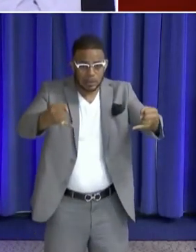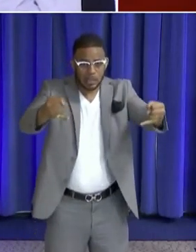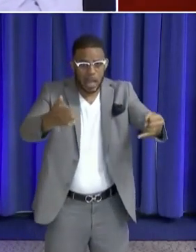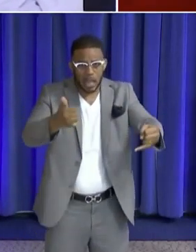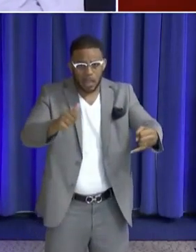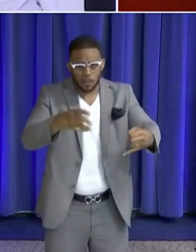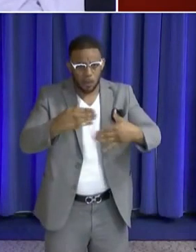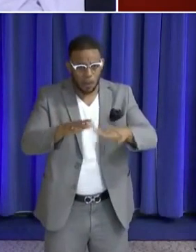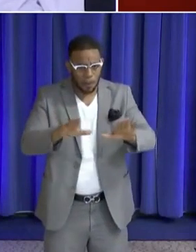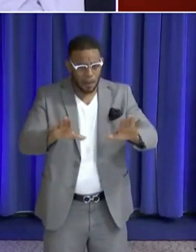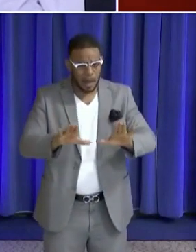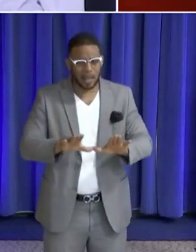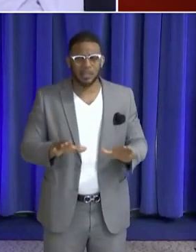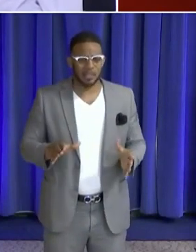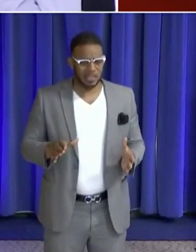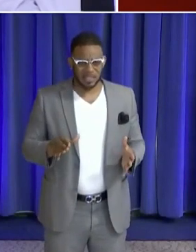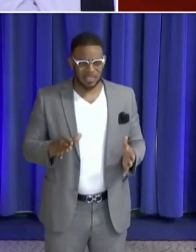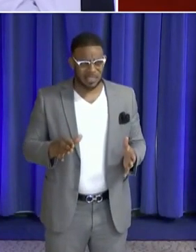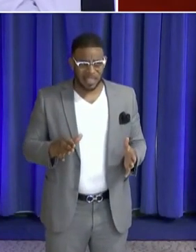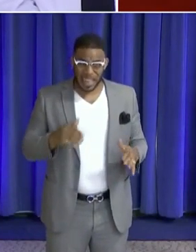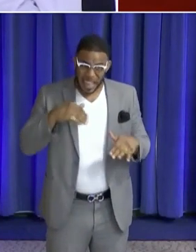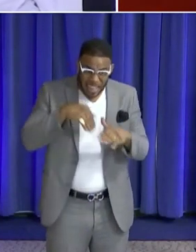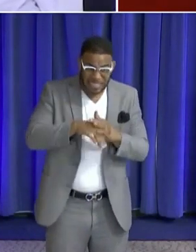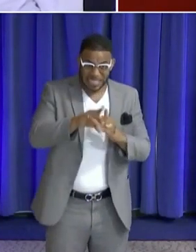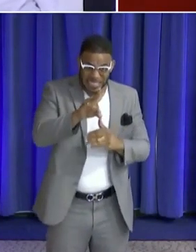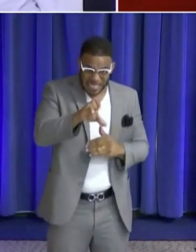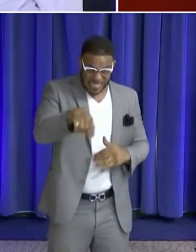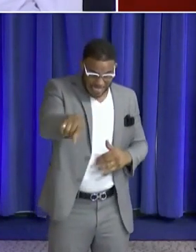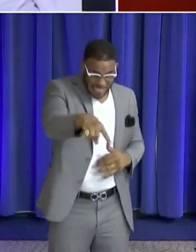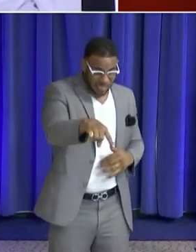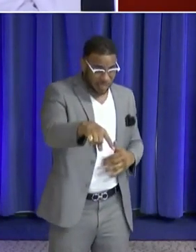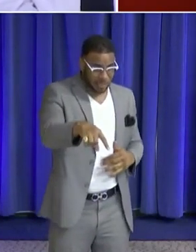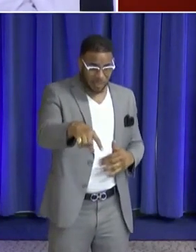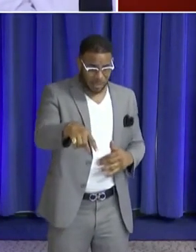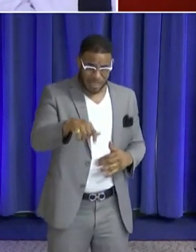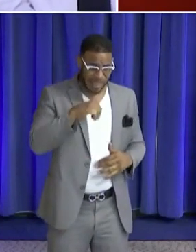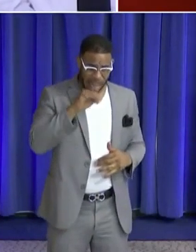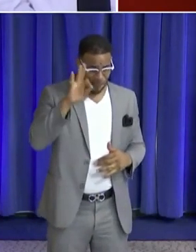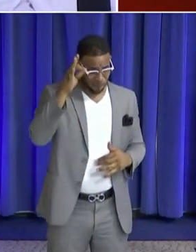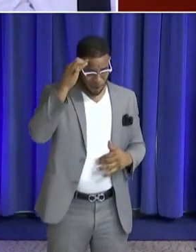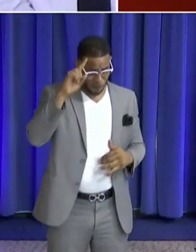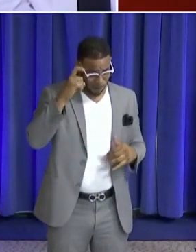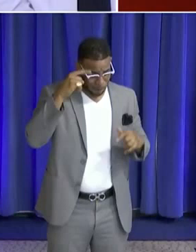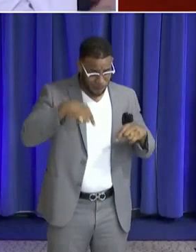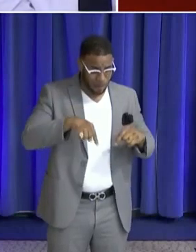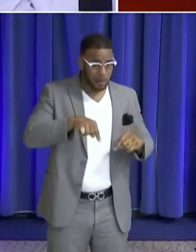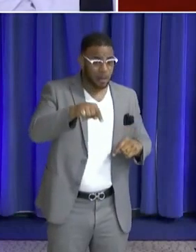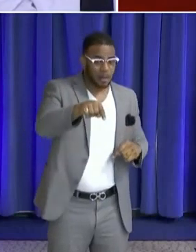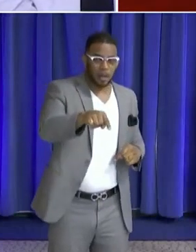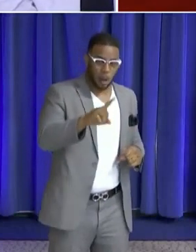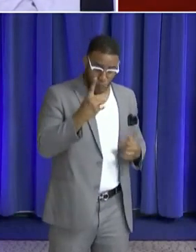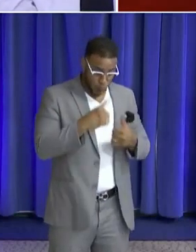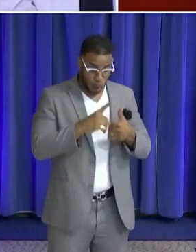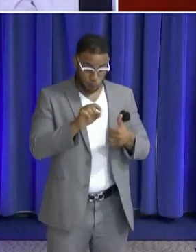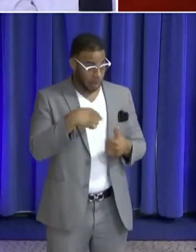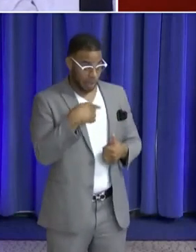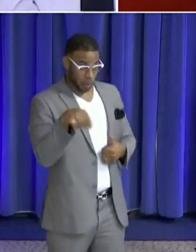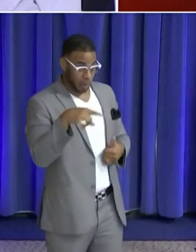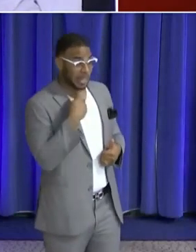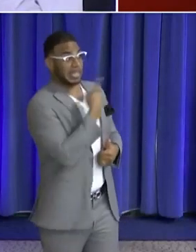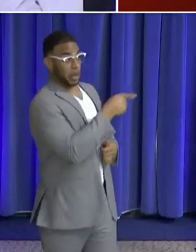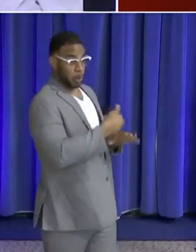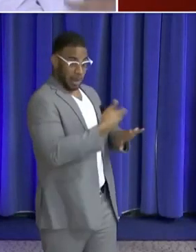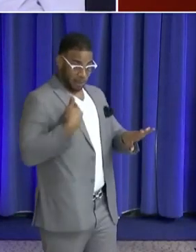of blocks, clearly way into DC jurisdiction, into Chief Newsom's jurisdiction. One, do they tell you in